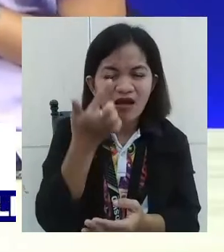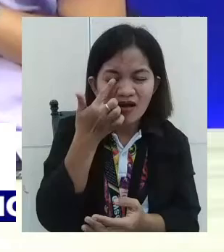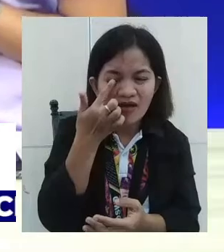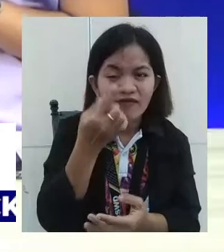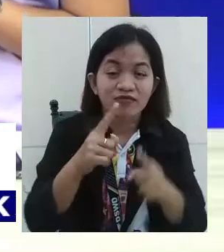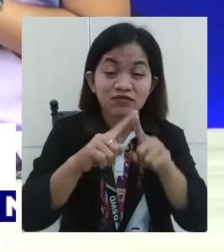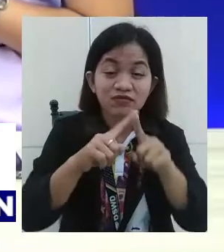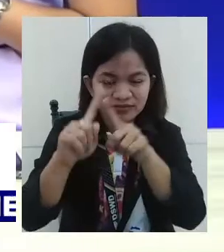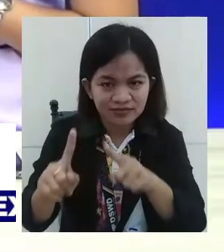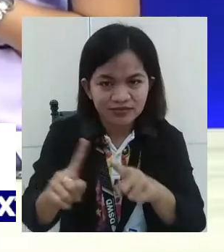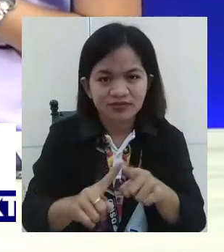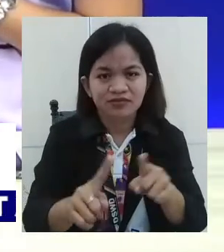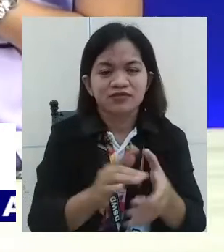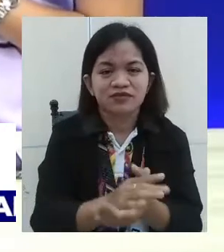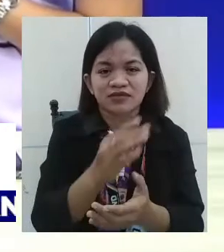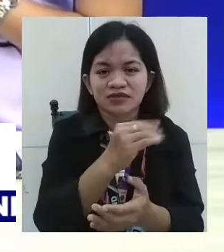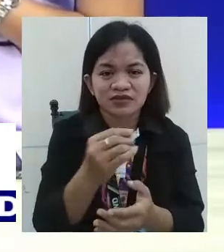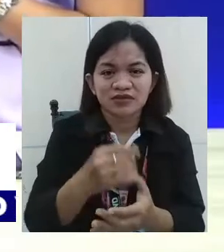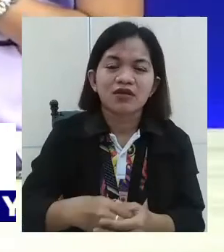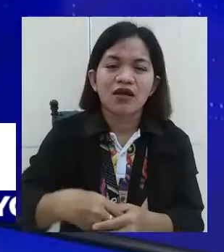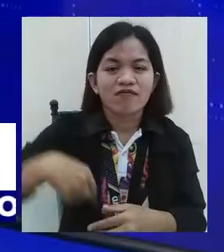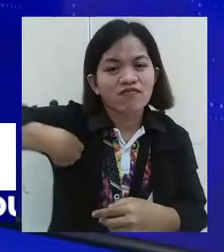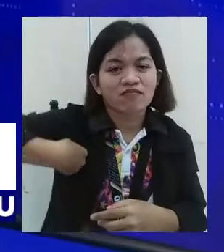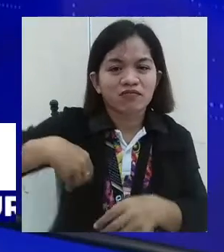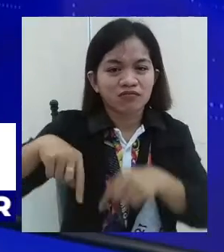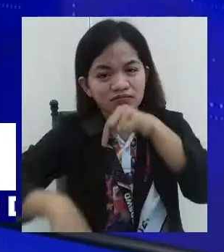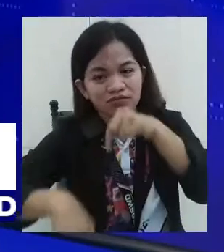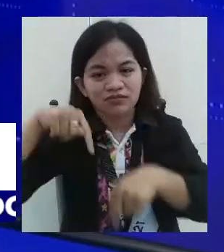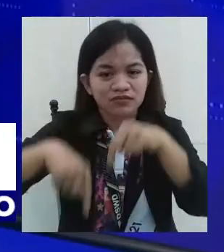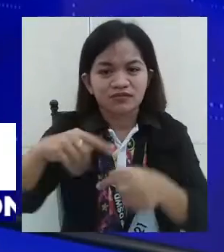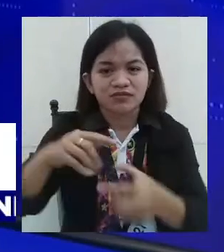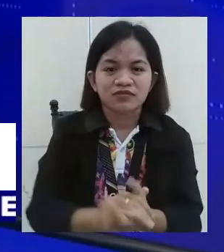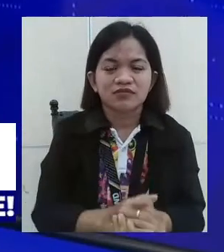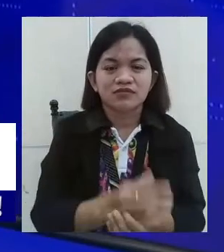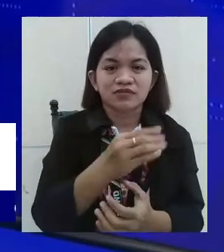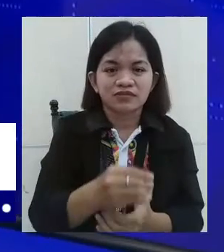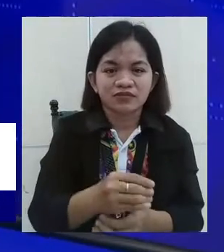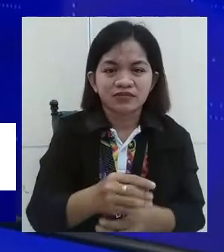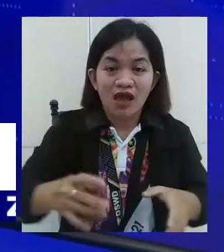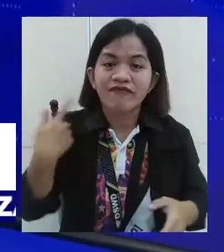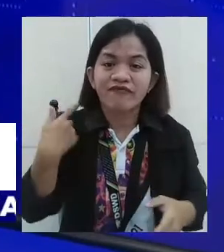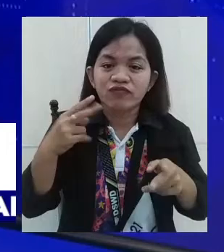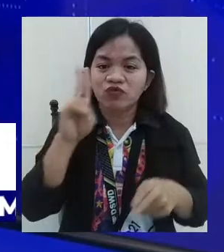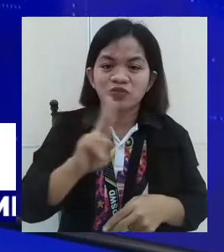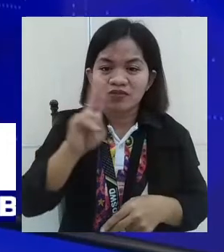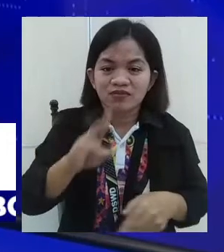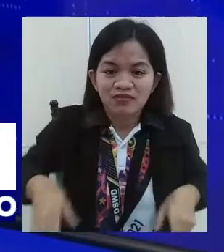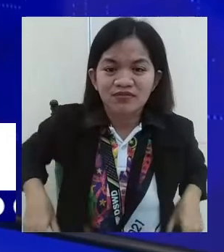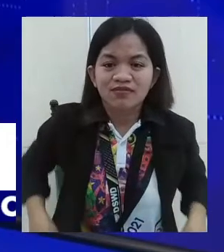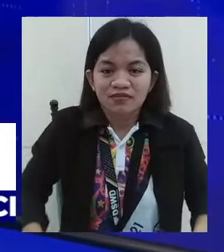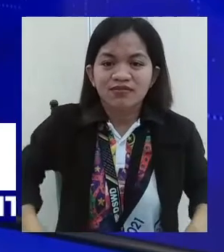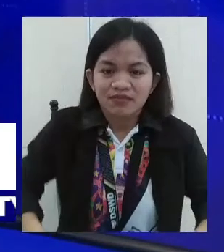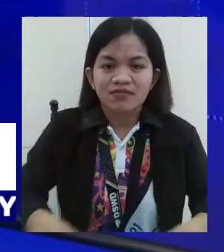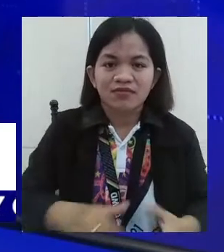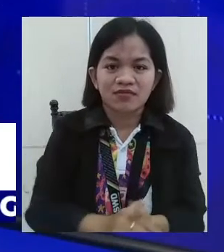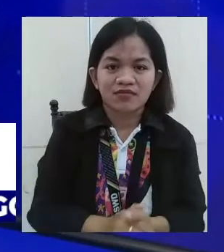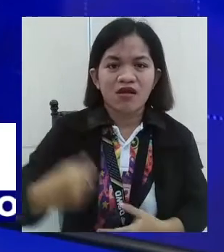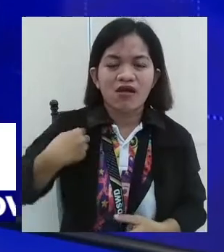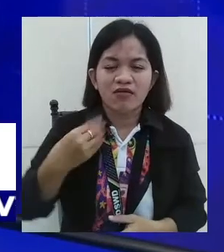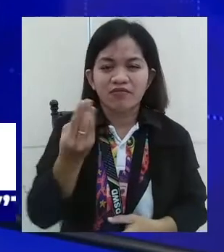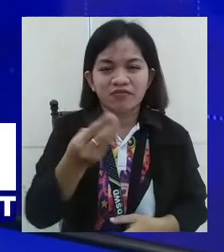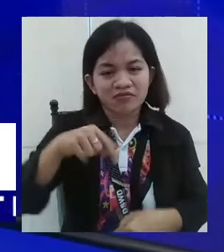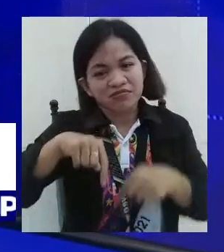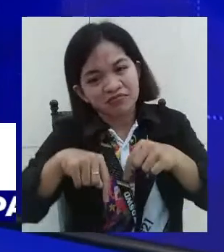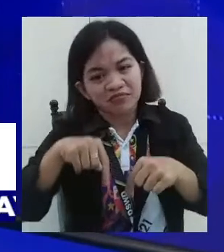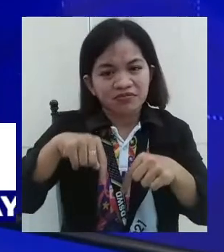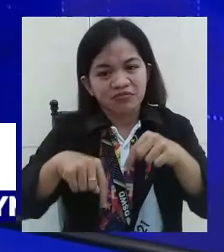naman sa mobility impairment or to those with physical, meron naka-wheelchair lang, meron parang limping, may iika-ika lang lumakad. Mm-hmm. So those